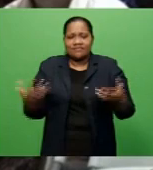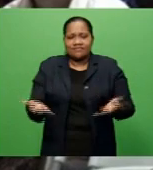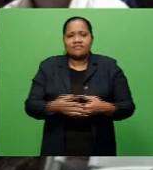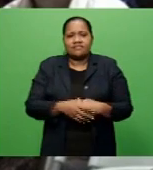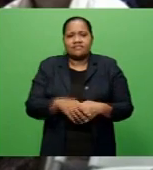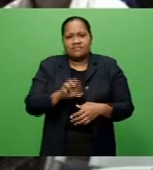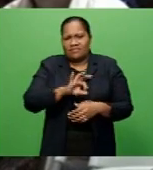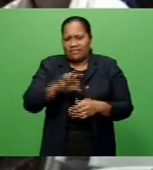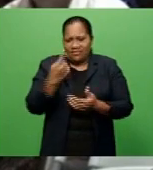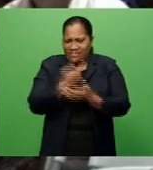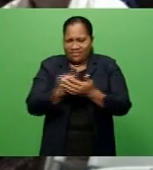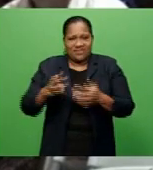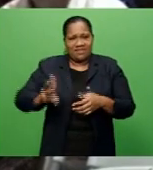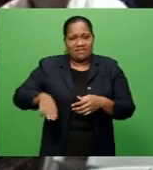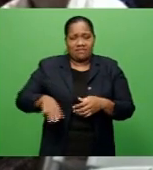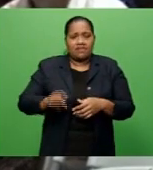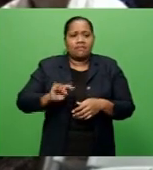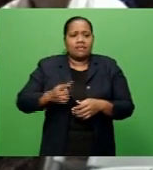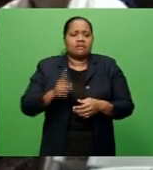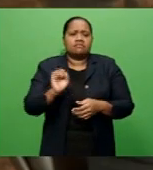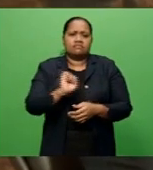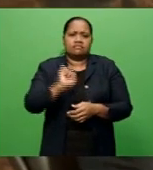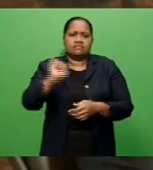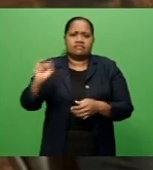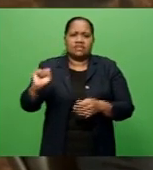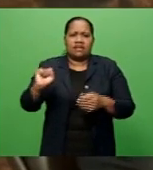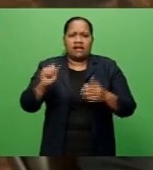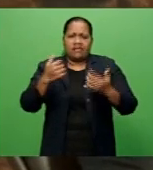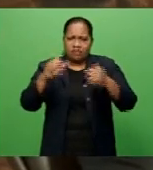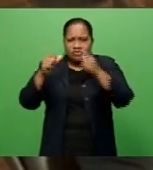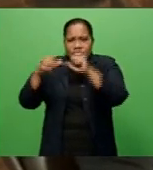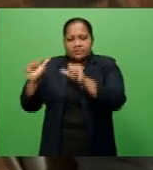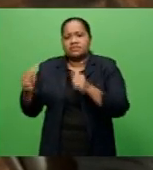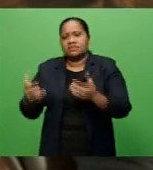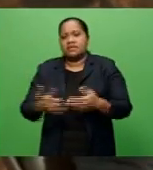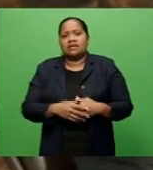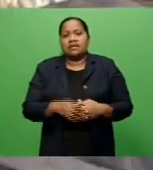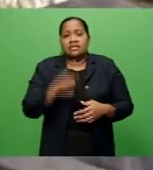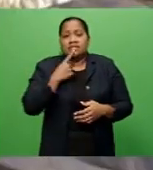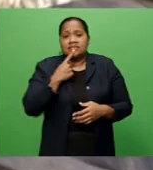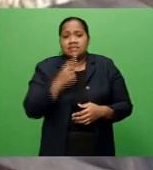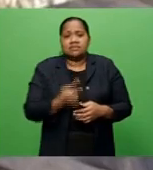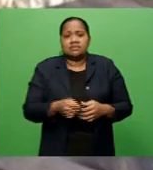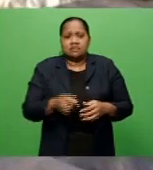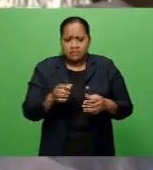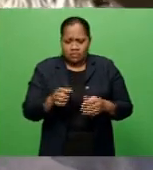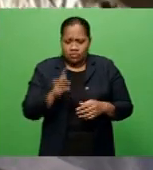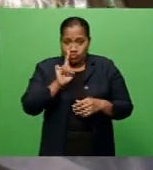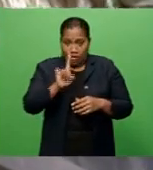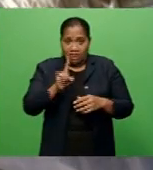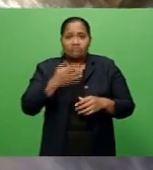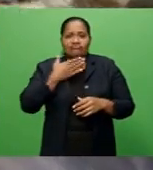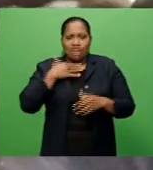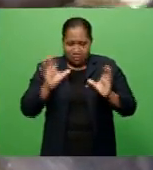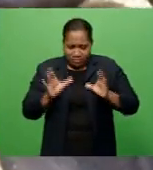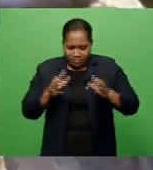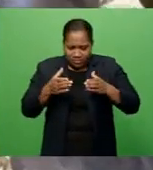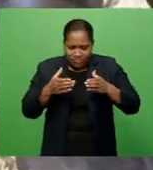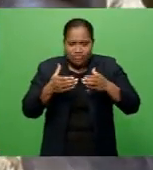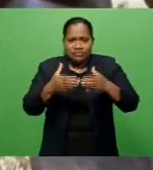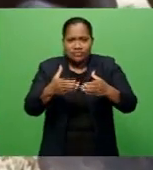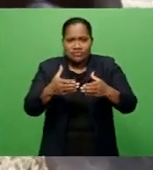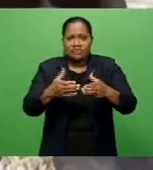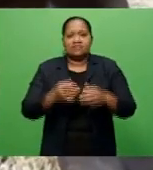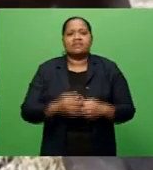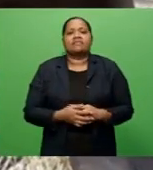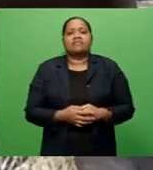their membership, but by their accomplishments rather. He says as one collective voice through the Pacific Islands Forum, they've